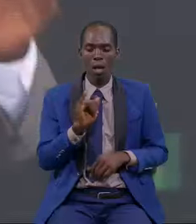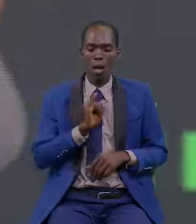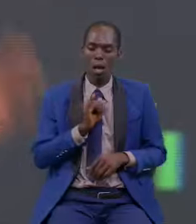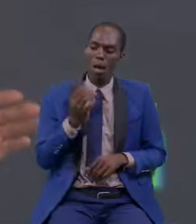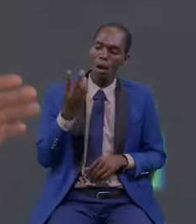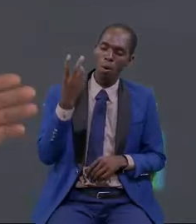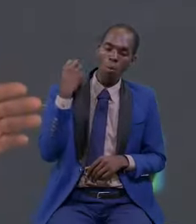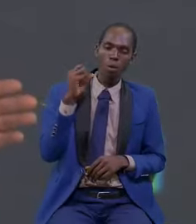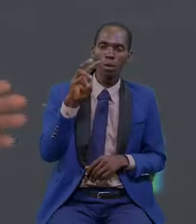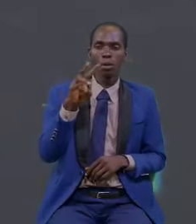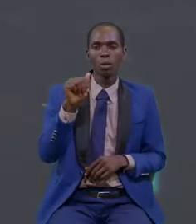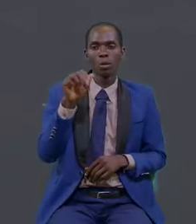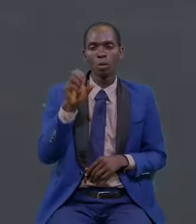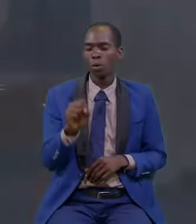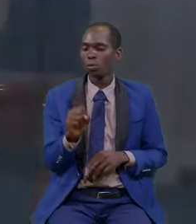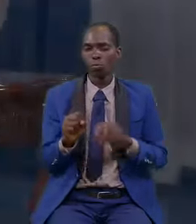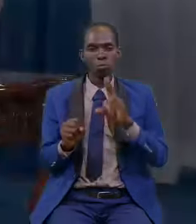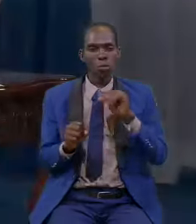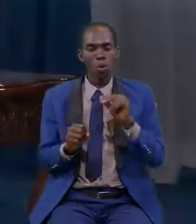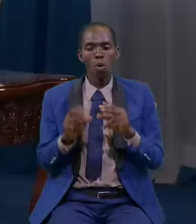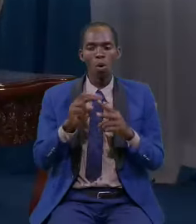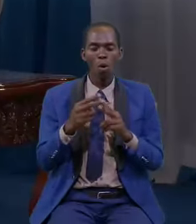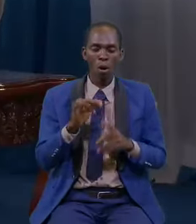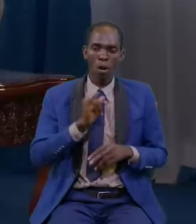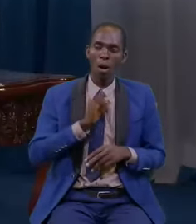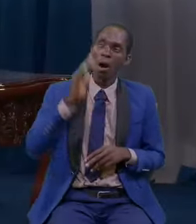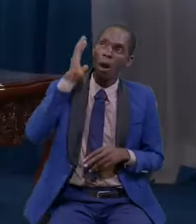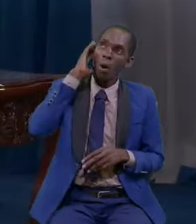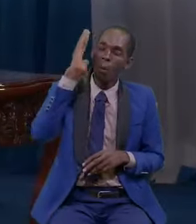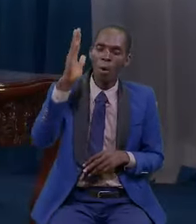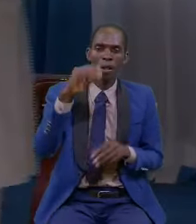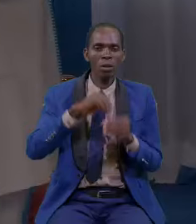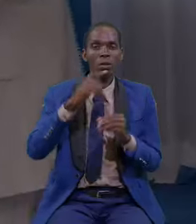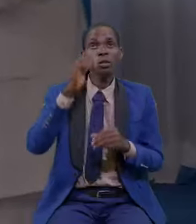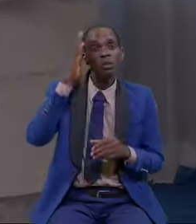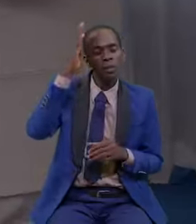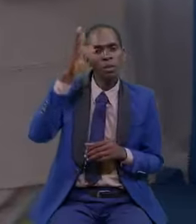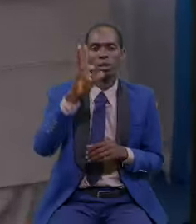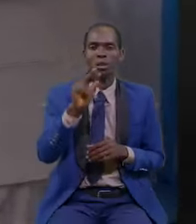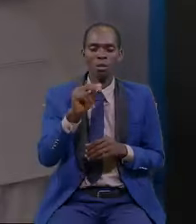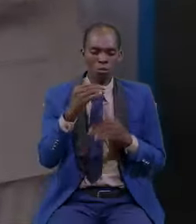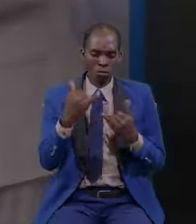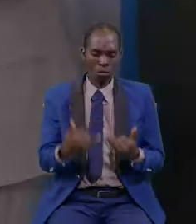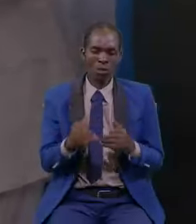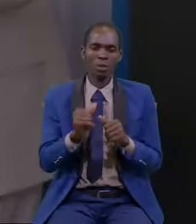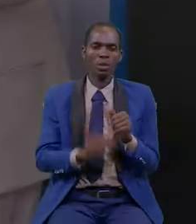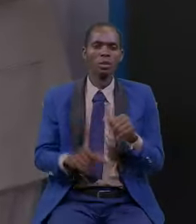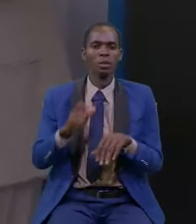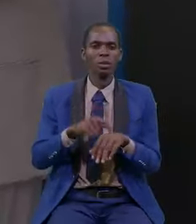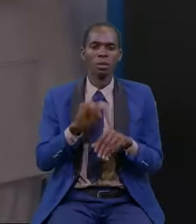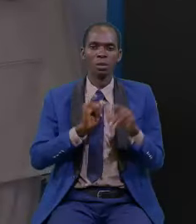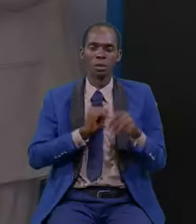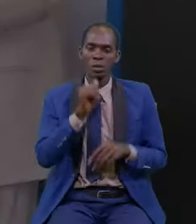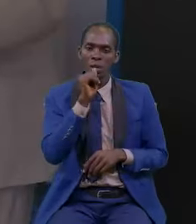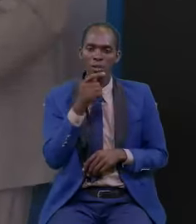future, now at the present time. Every day at the present time, I am the door. By me,